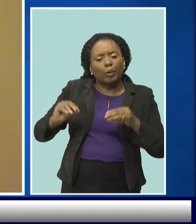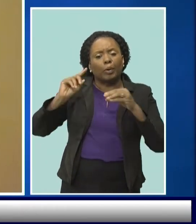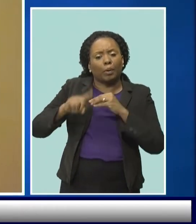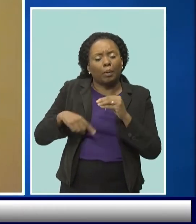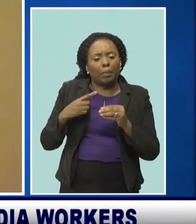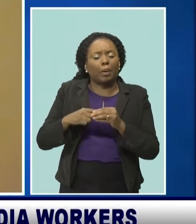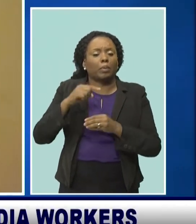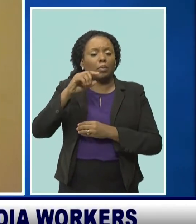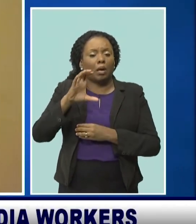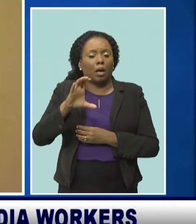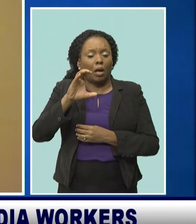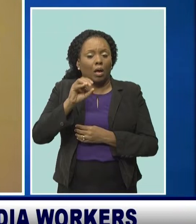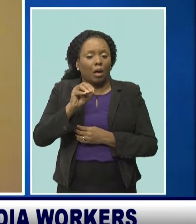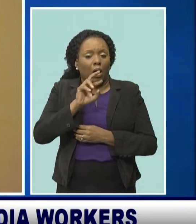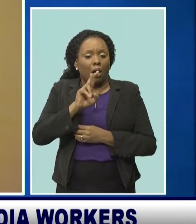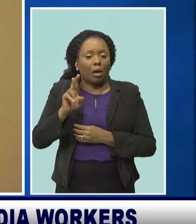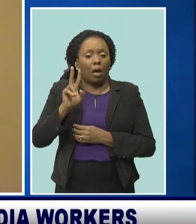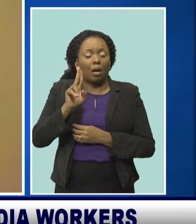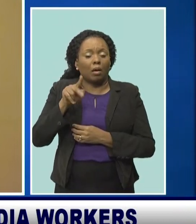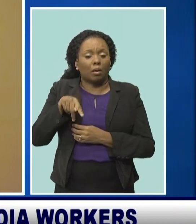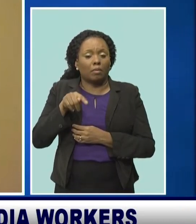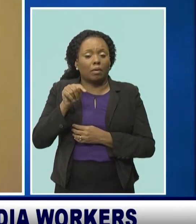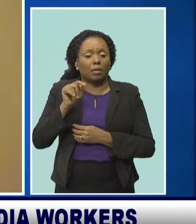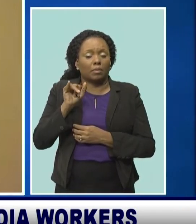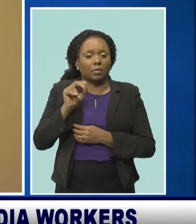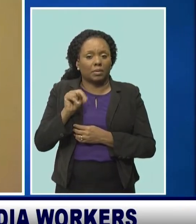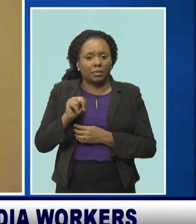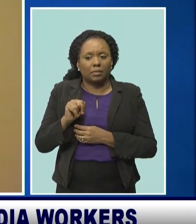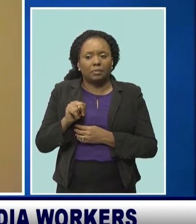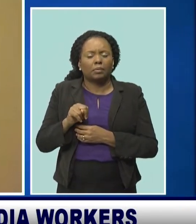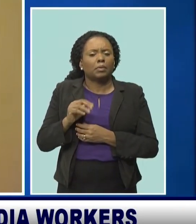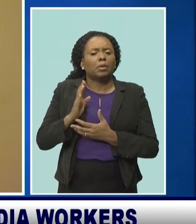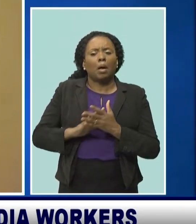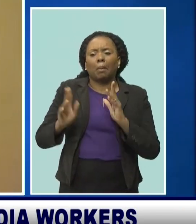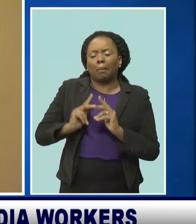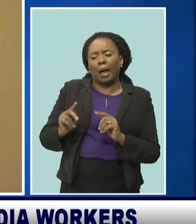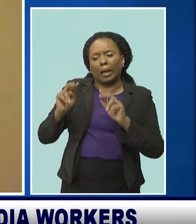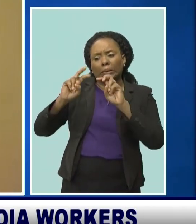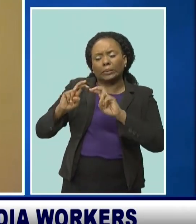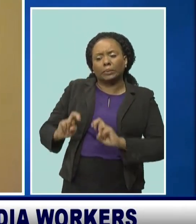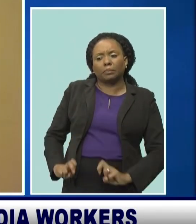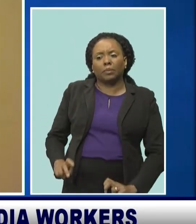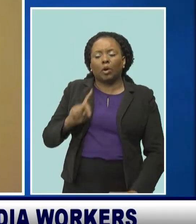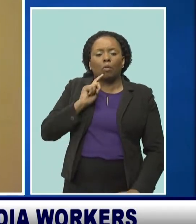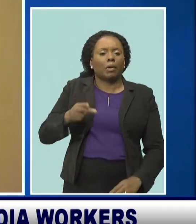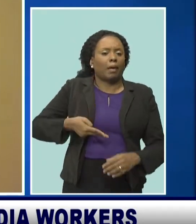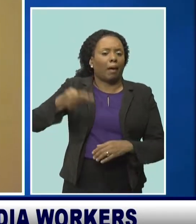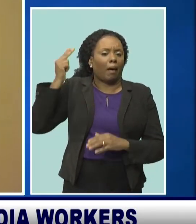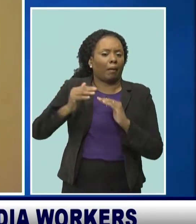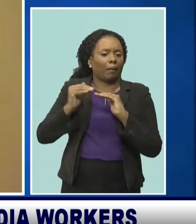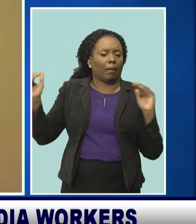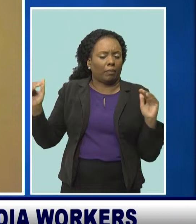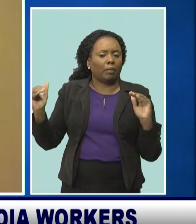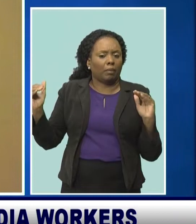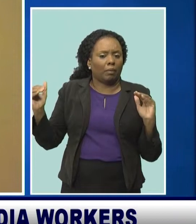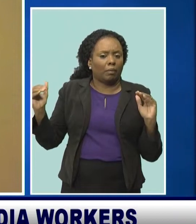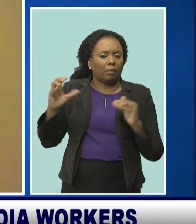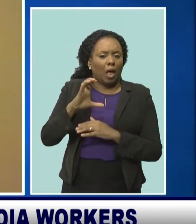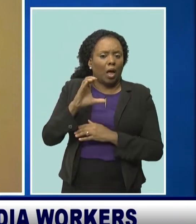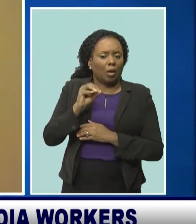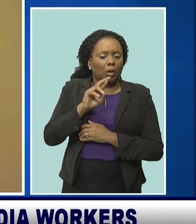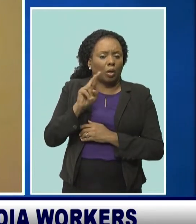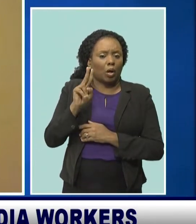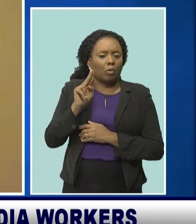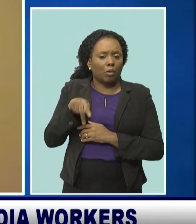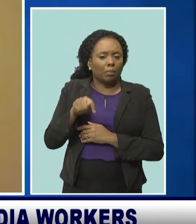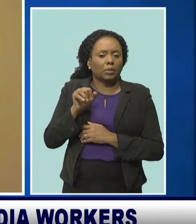or were killed is because they were investigating high-level corruption. So